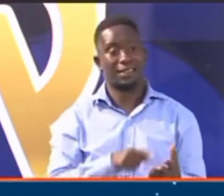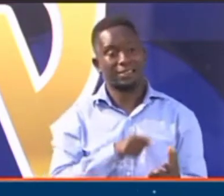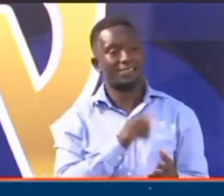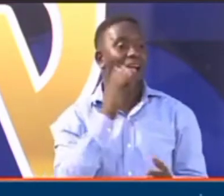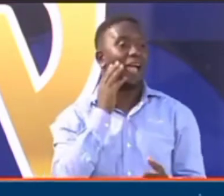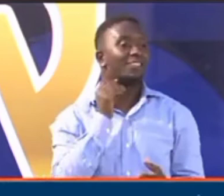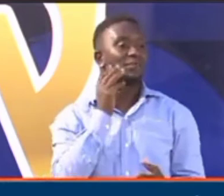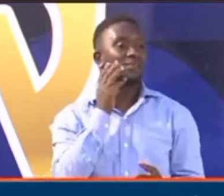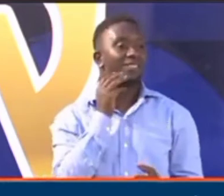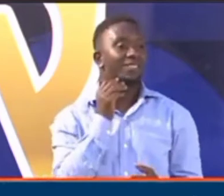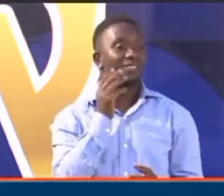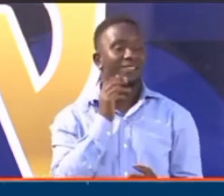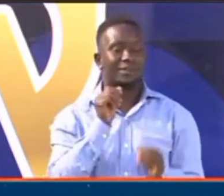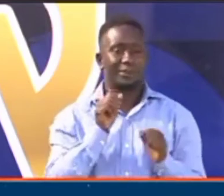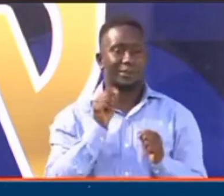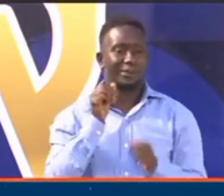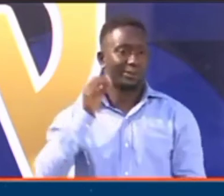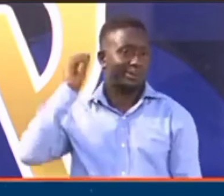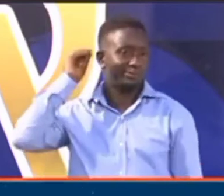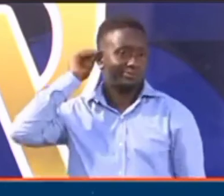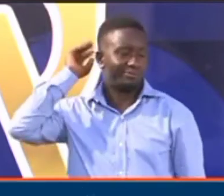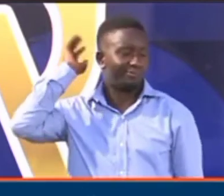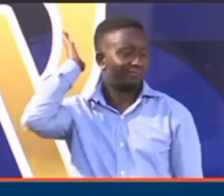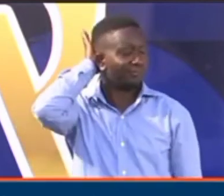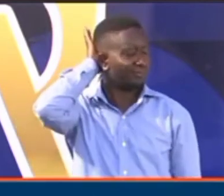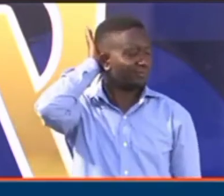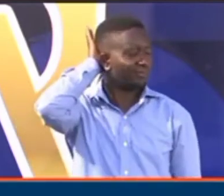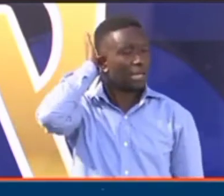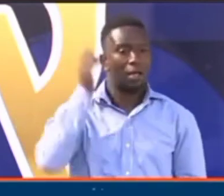be engraved in our minds forever, but